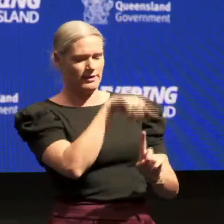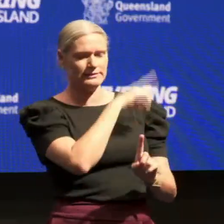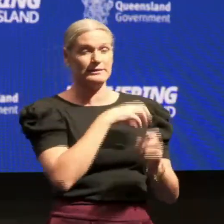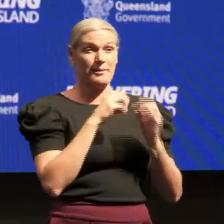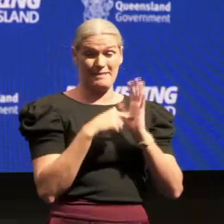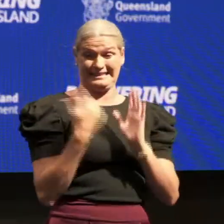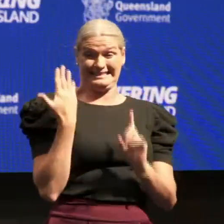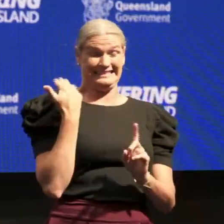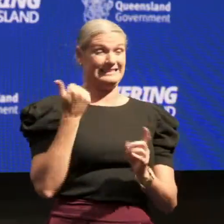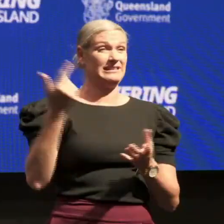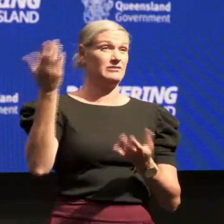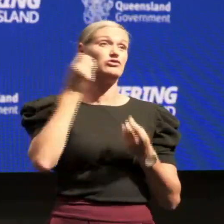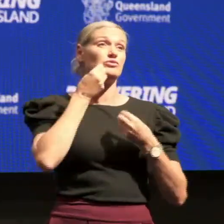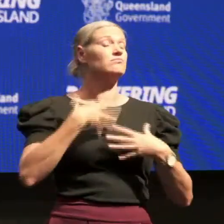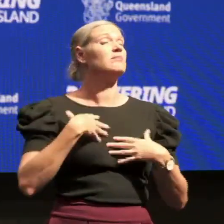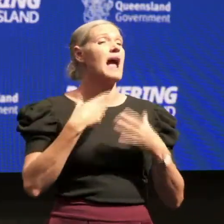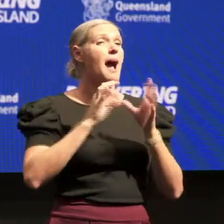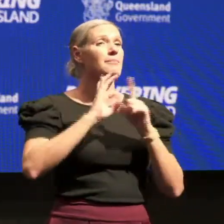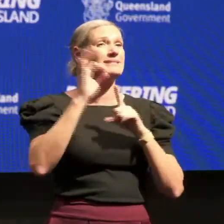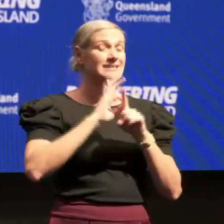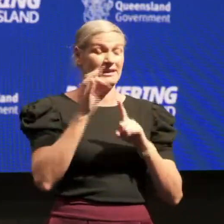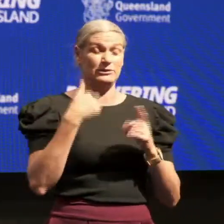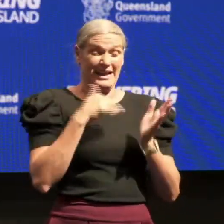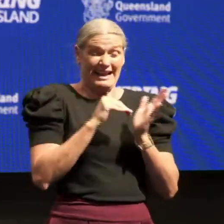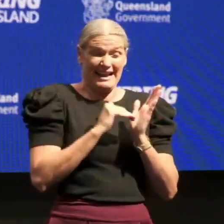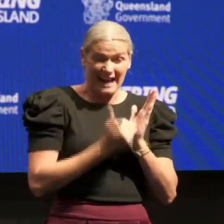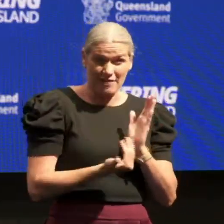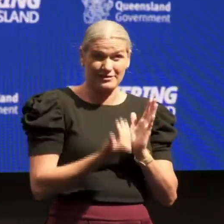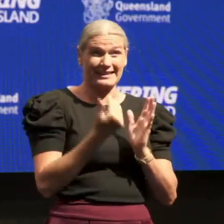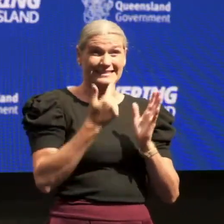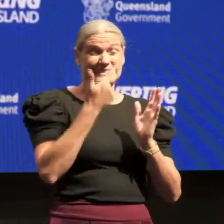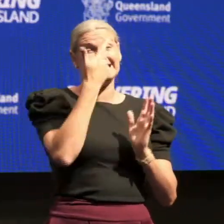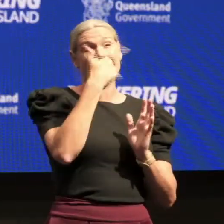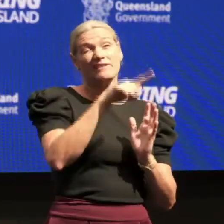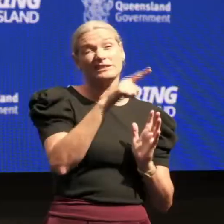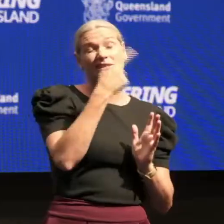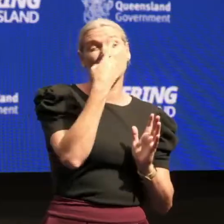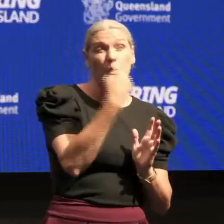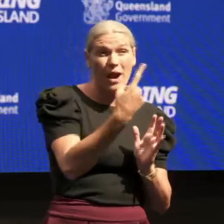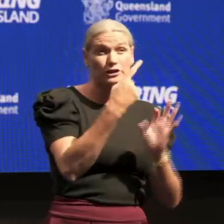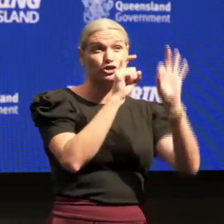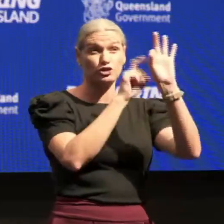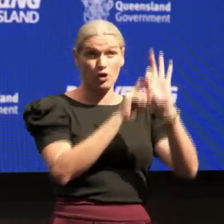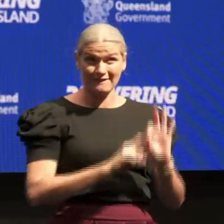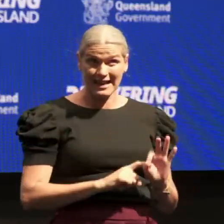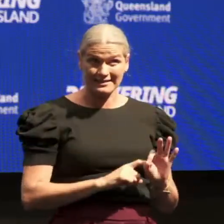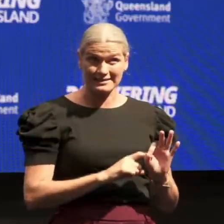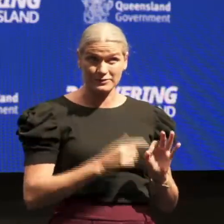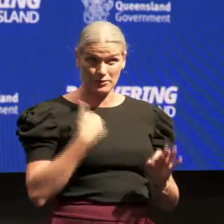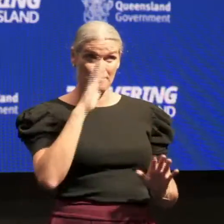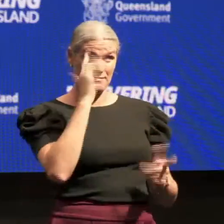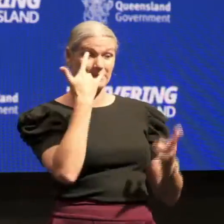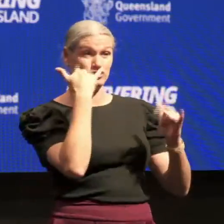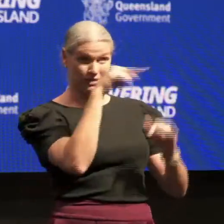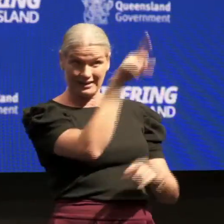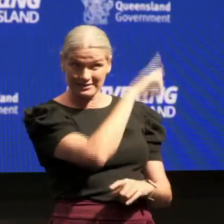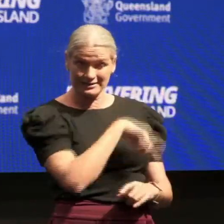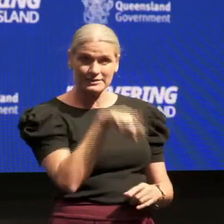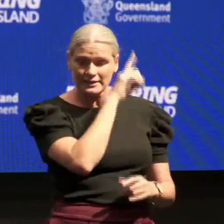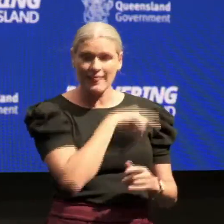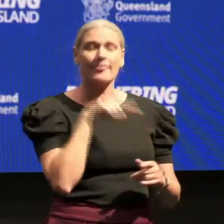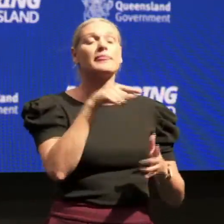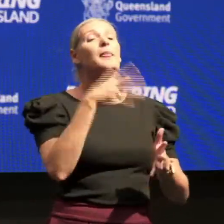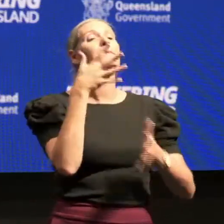just had an update come through. We're currently at 71 surveys that have been filled out, and